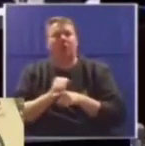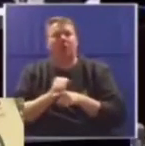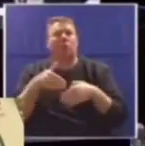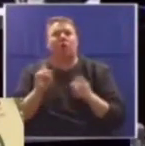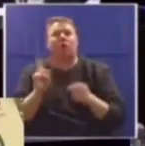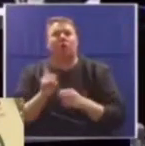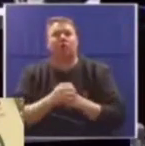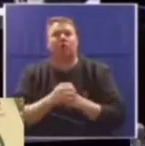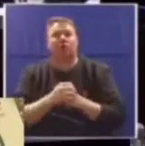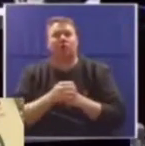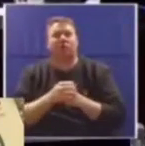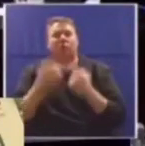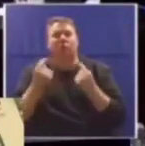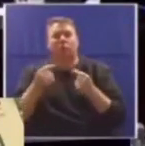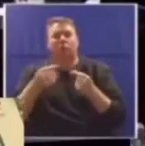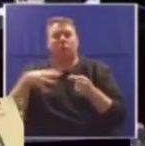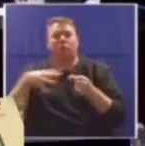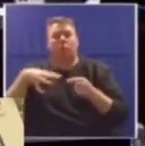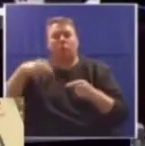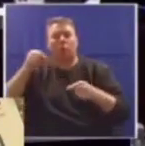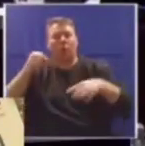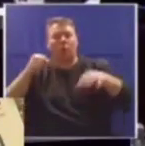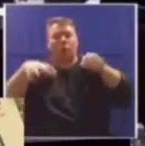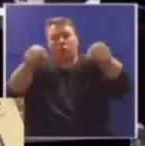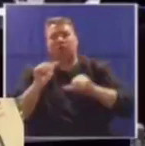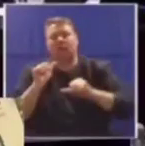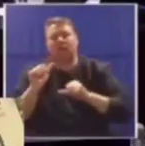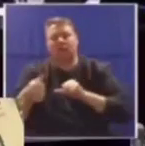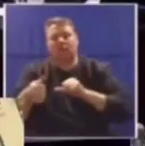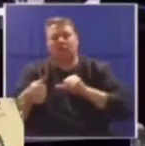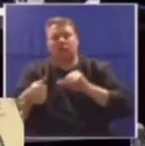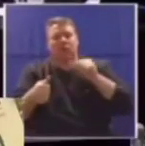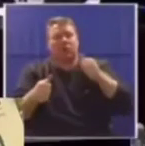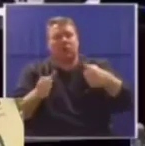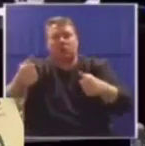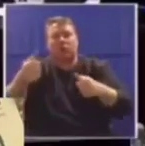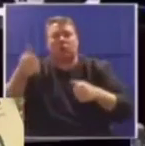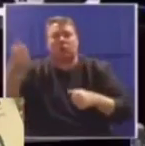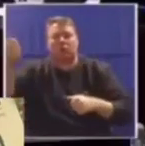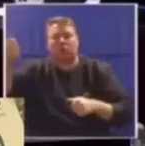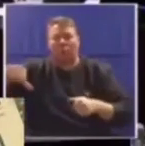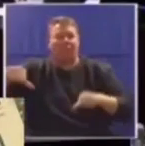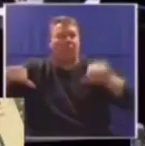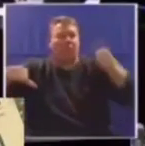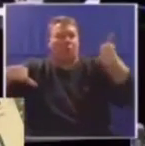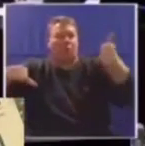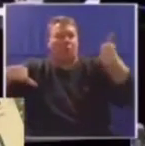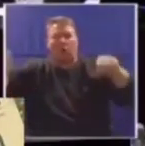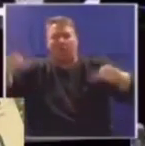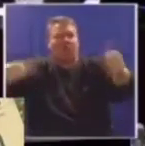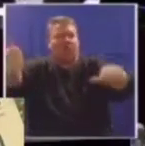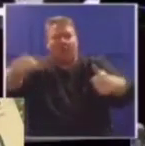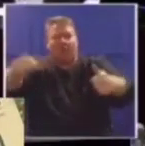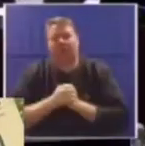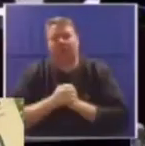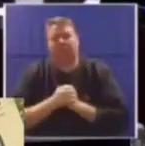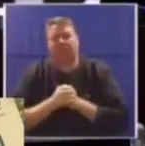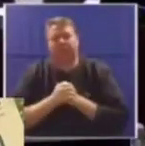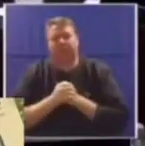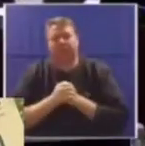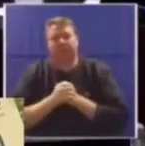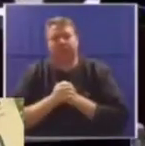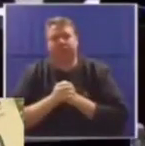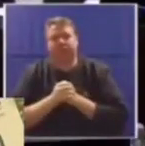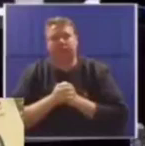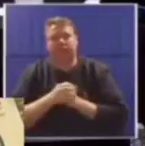your load shedding in sequence, where you are able to shed load for a number of